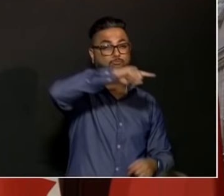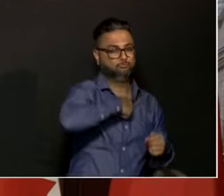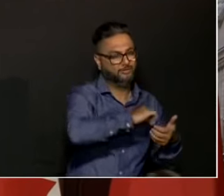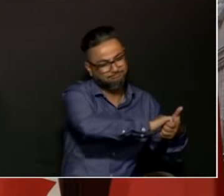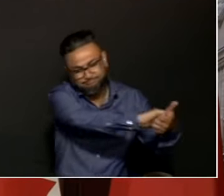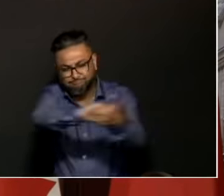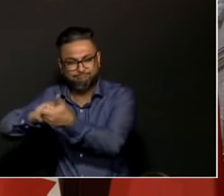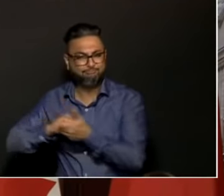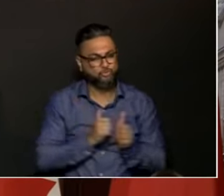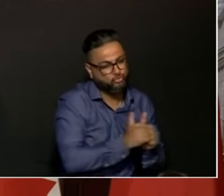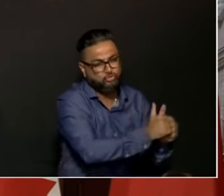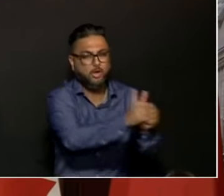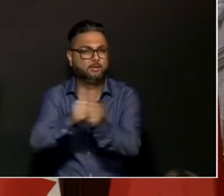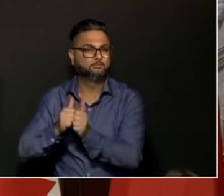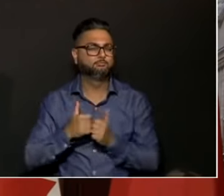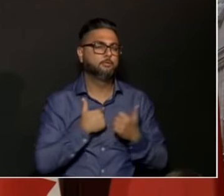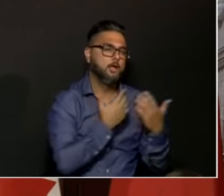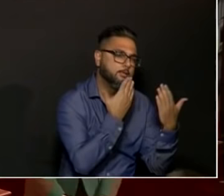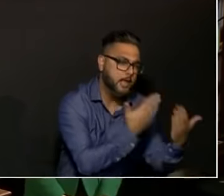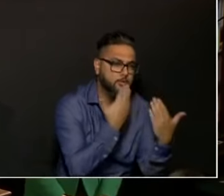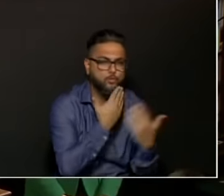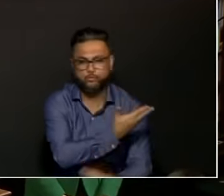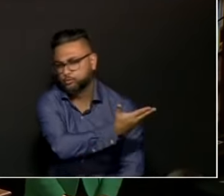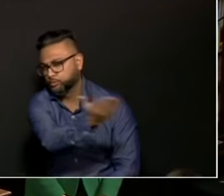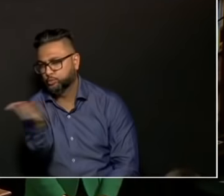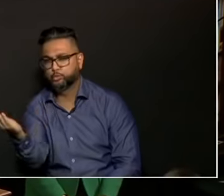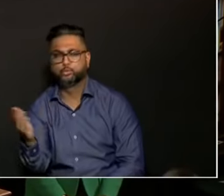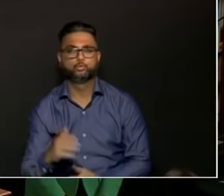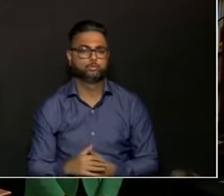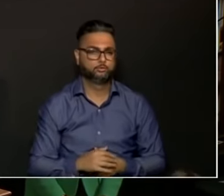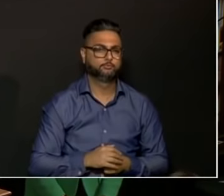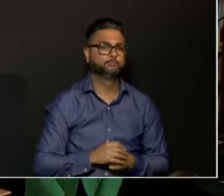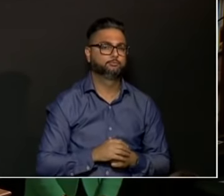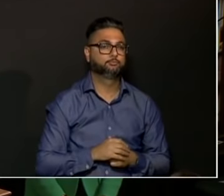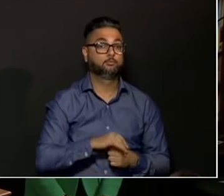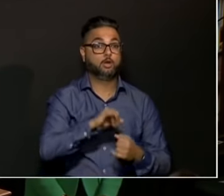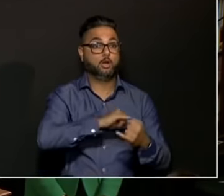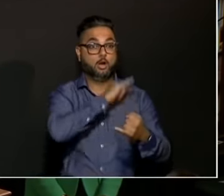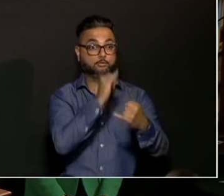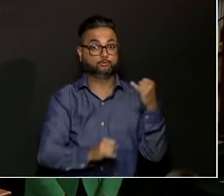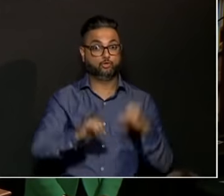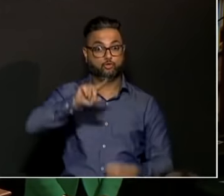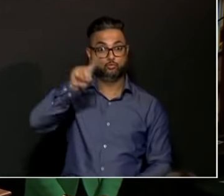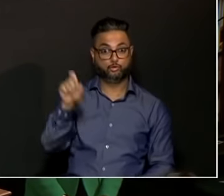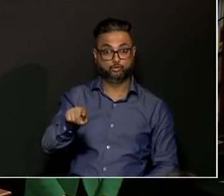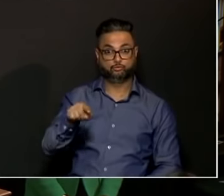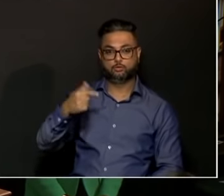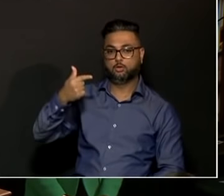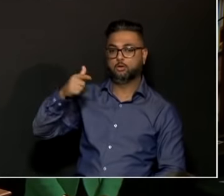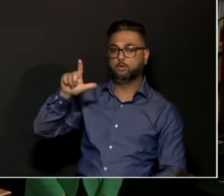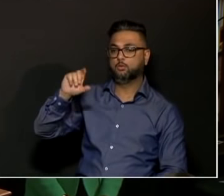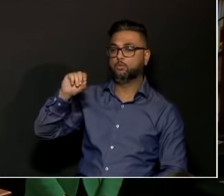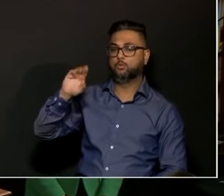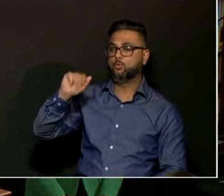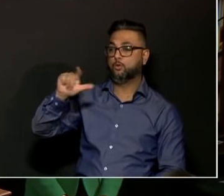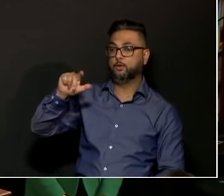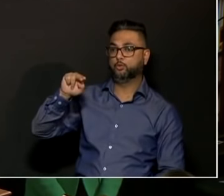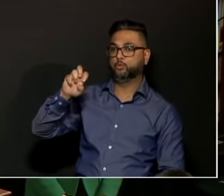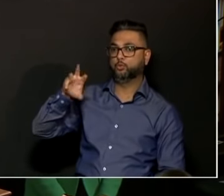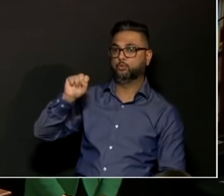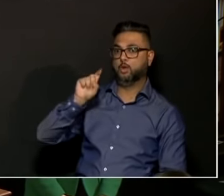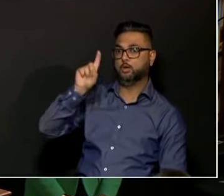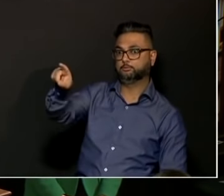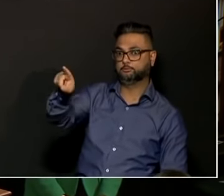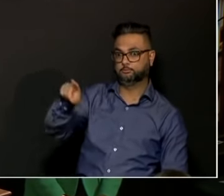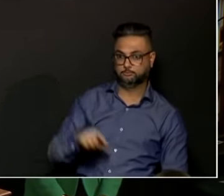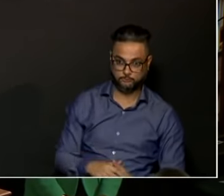grateful. Last question. Will be from Jeff Gray at Globe and Mail. Please go ahead. Oh, hi, thanks. Hi, Premier. Hi,